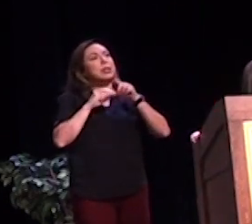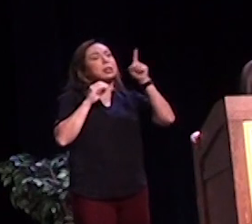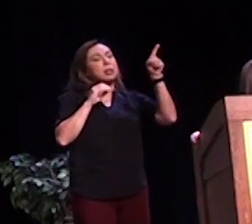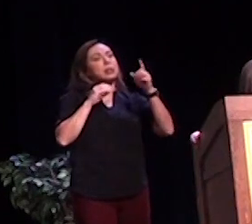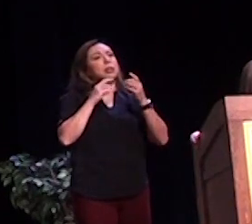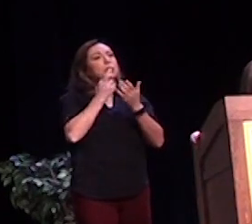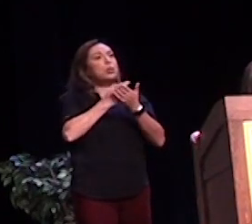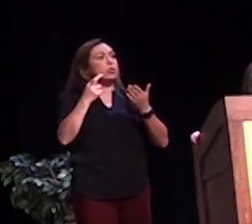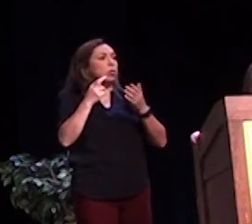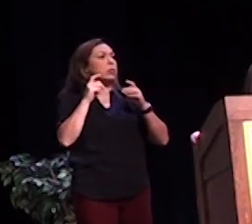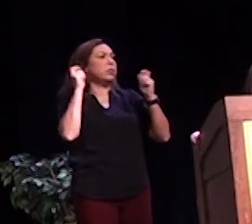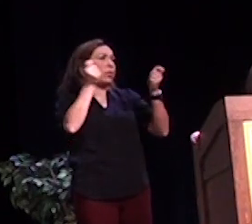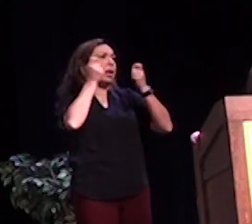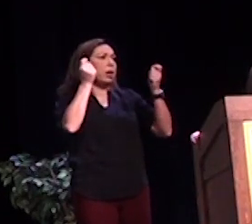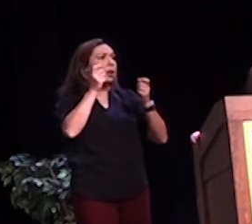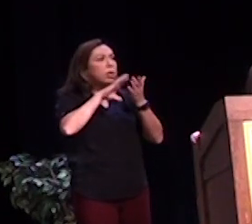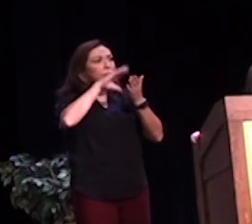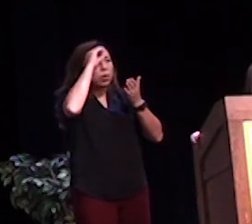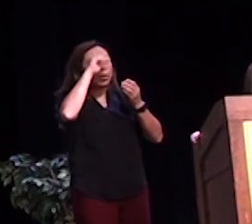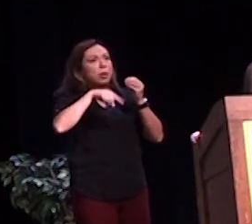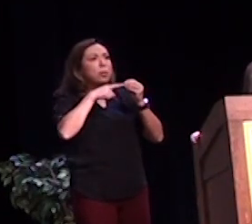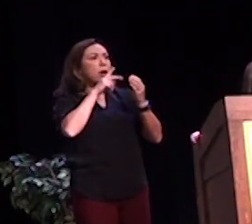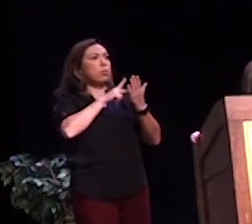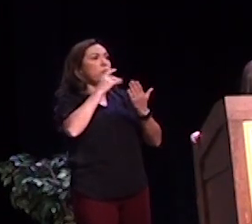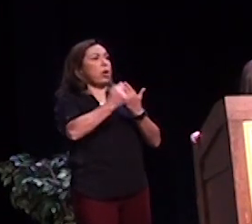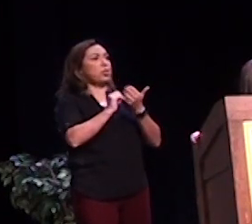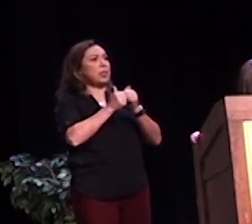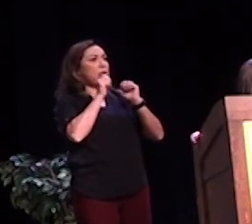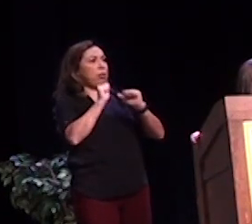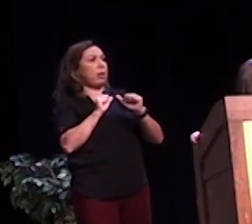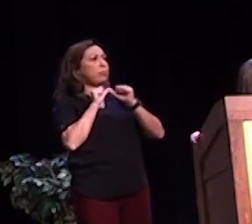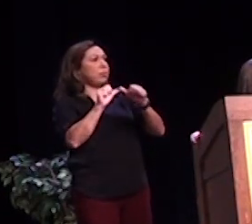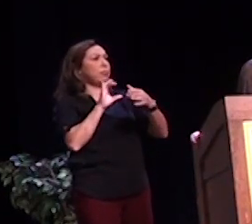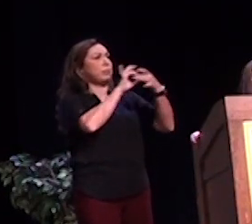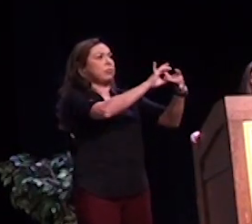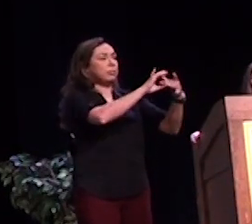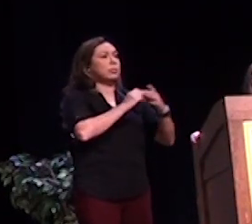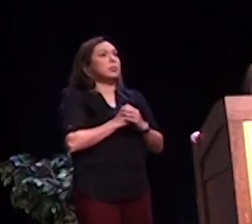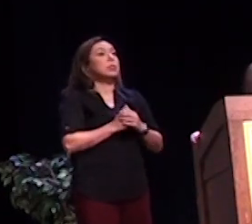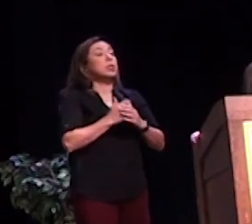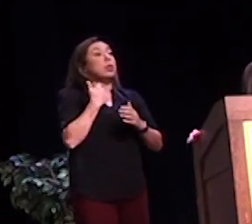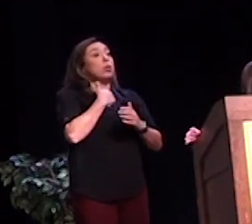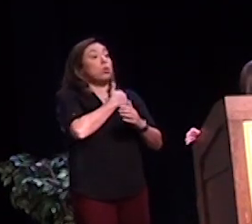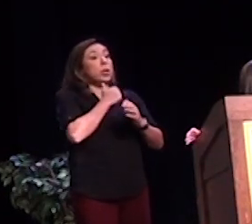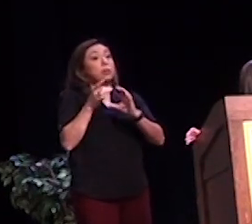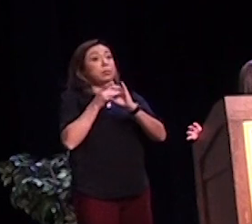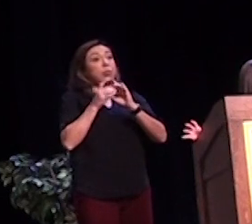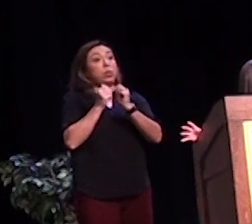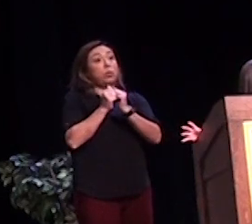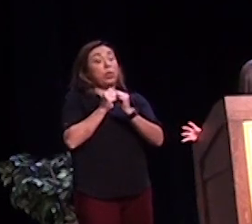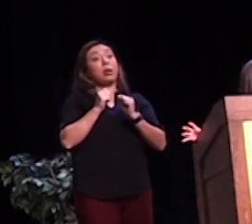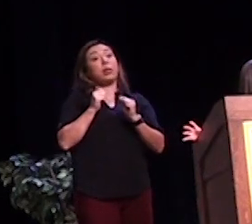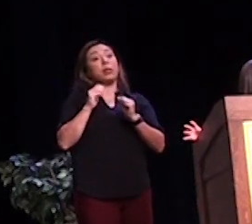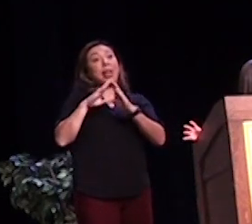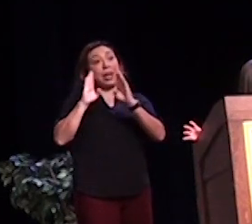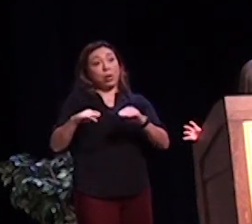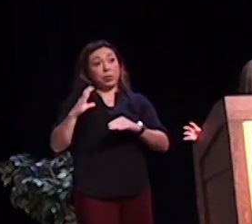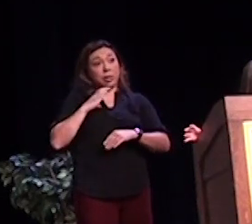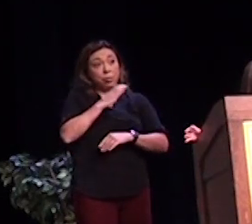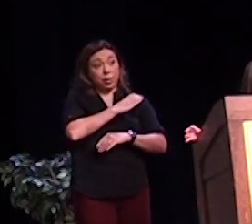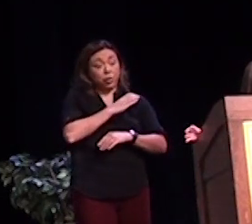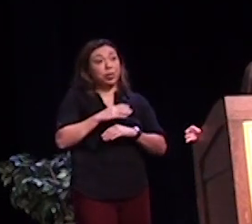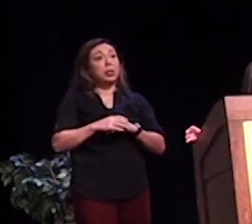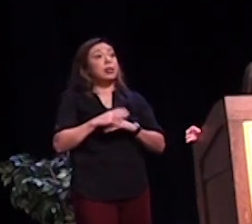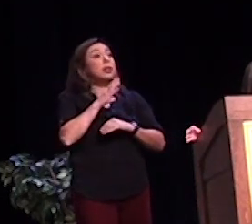projects and how you can stay connected. As a department, we coordinate our efforts with the Housing Commission and our 10-year